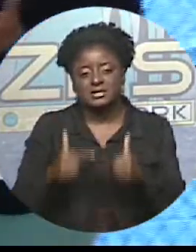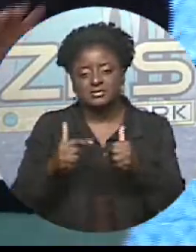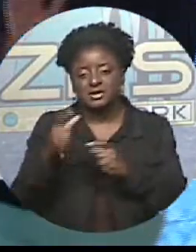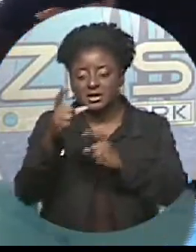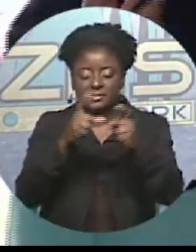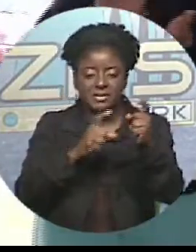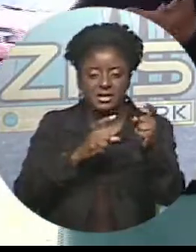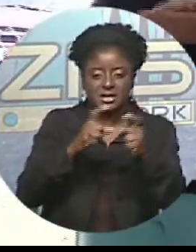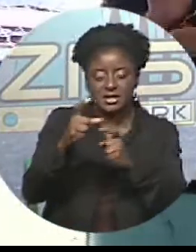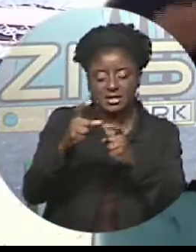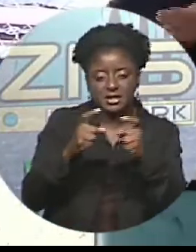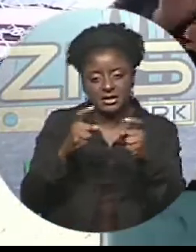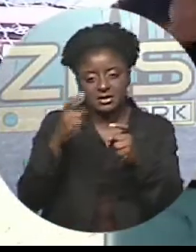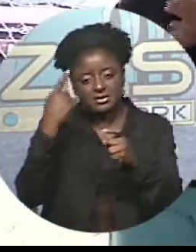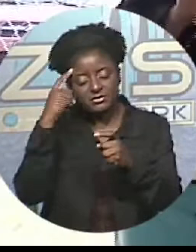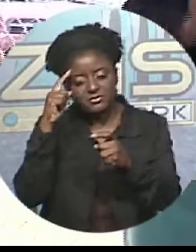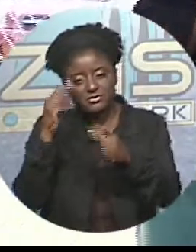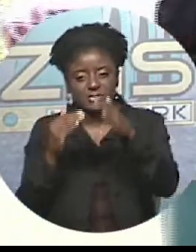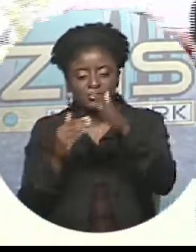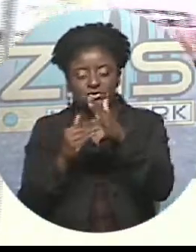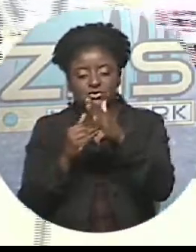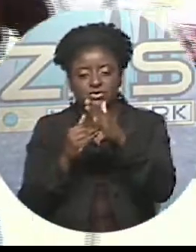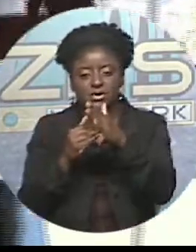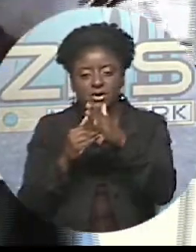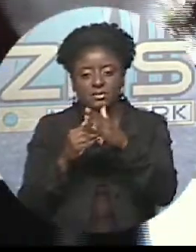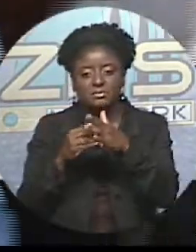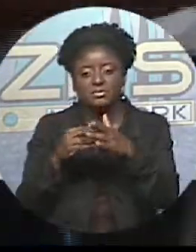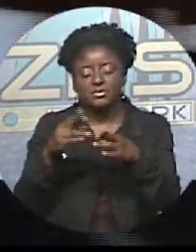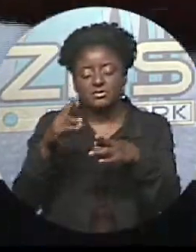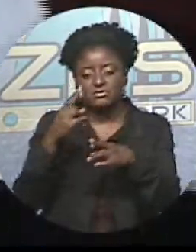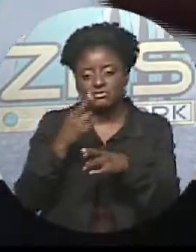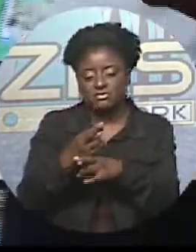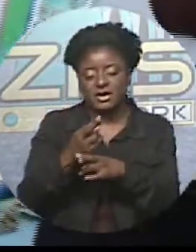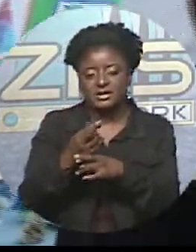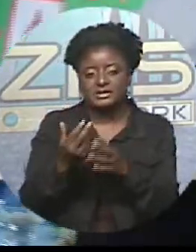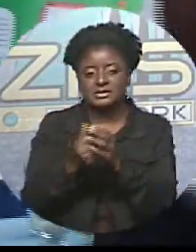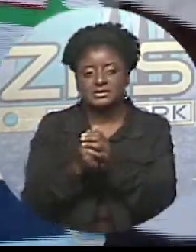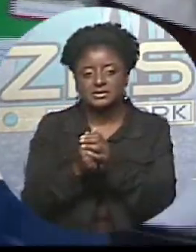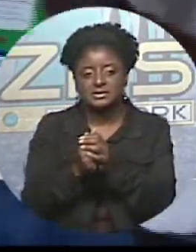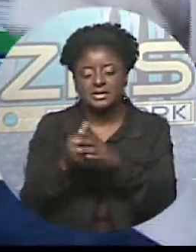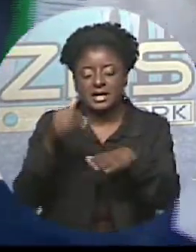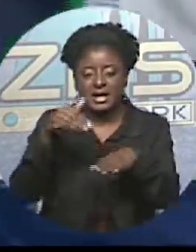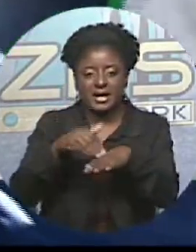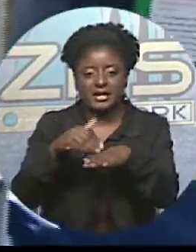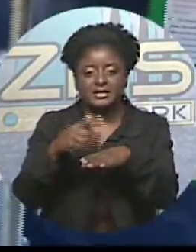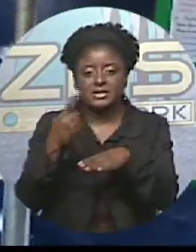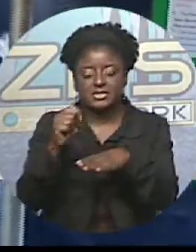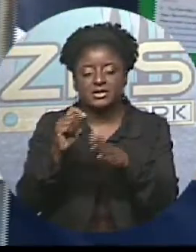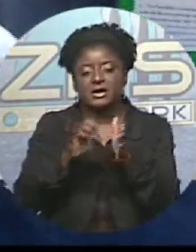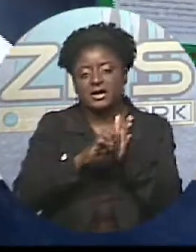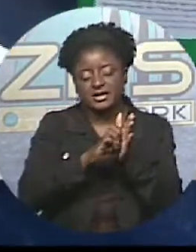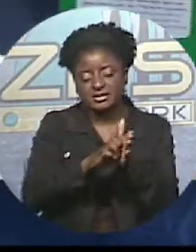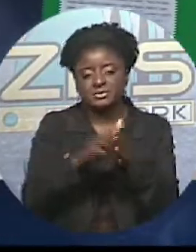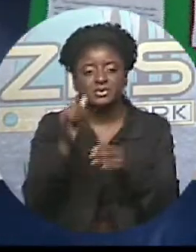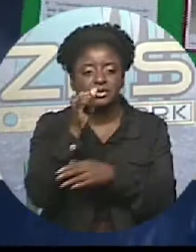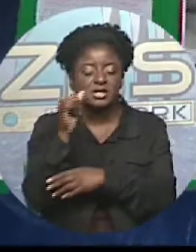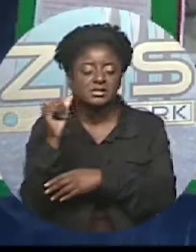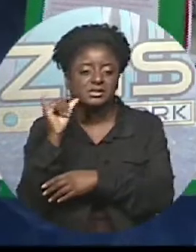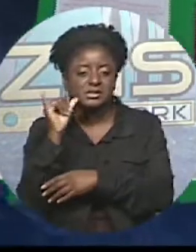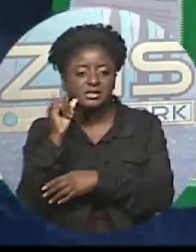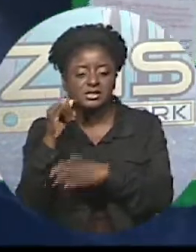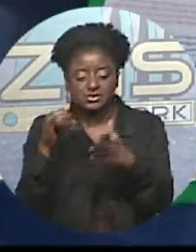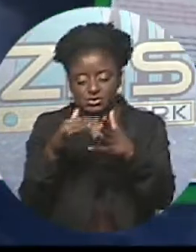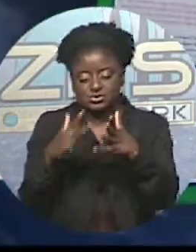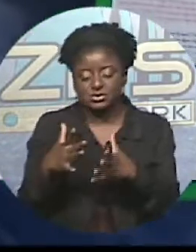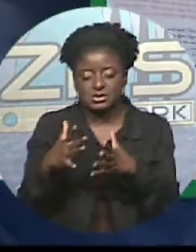student competition of the Agribusiness Expo at the Gladstone Road Agriculture Center yesterday. Some of the students explained the impact the